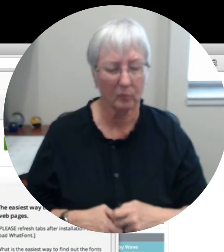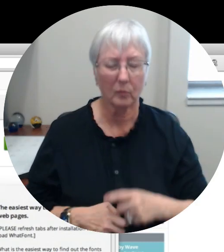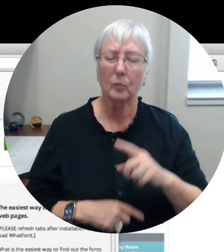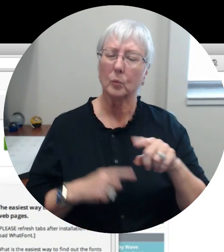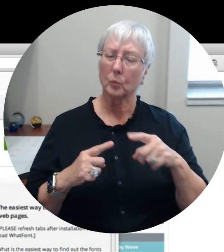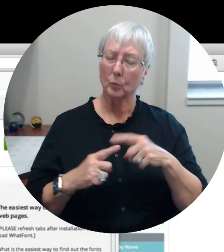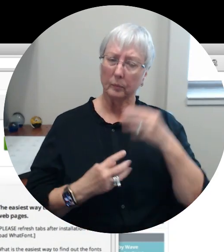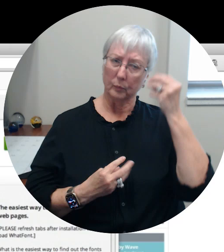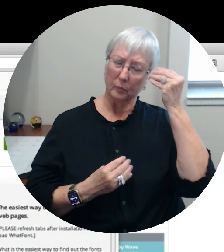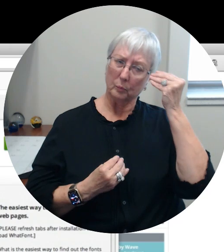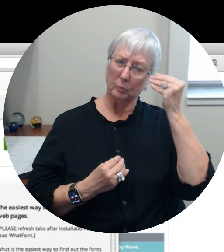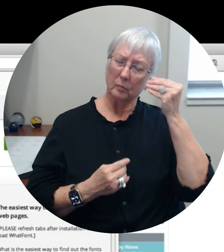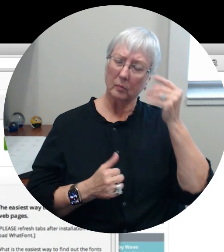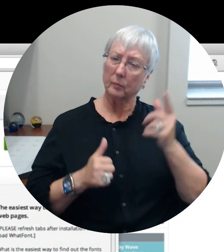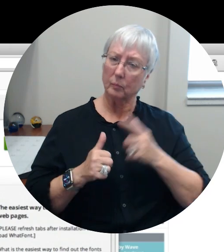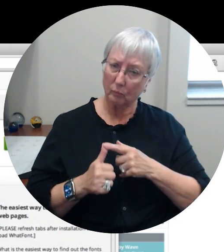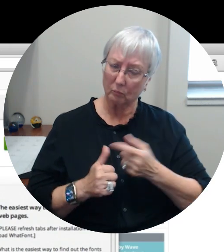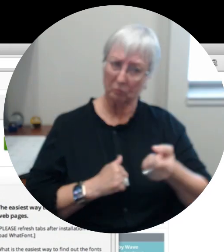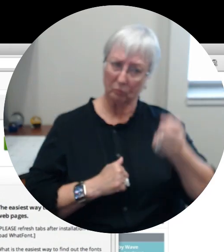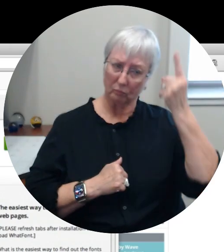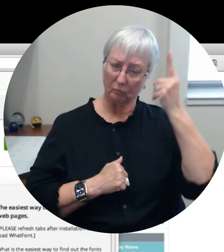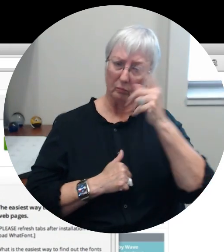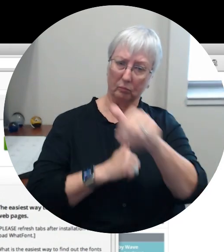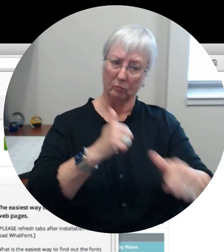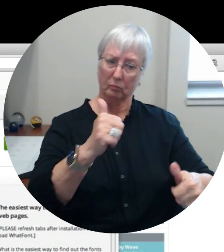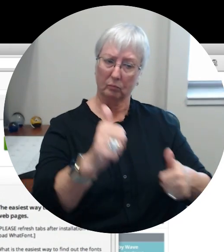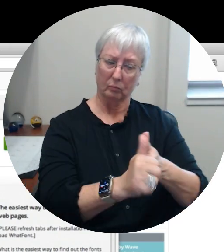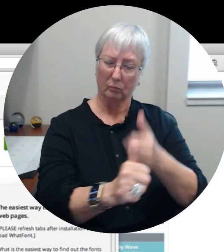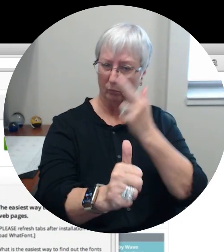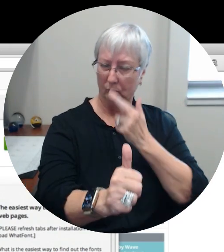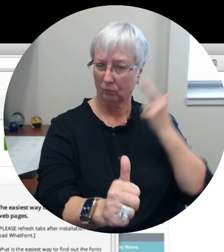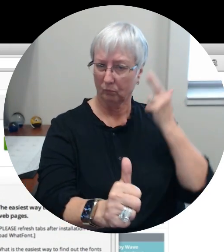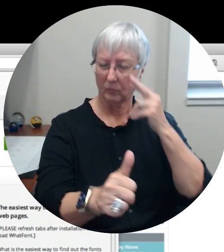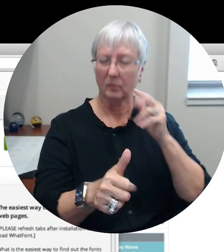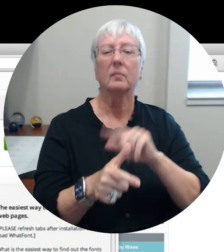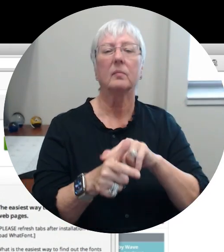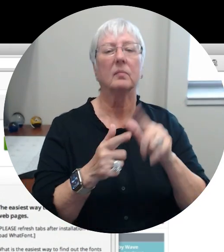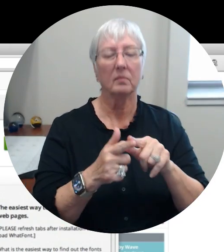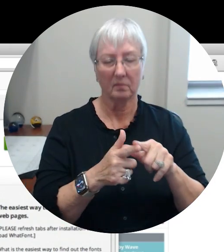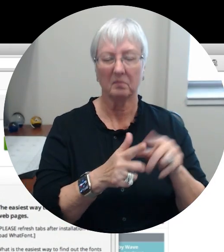find the story behind it, and then check its type specimen page in a variety of browsers to see how it